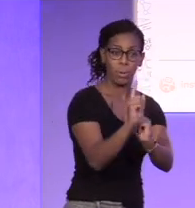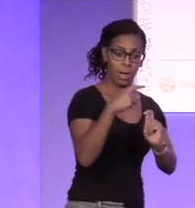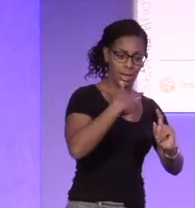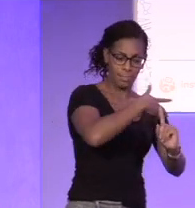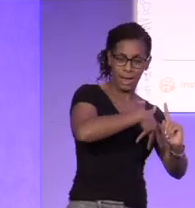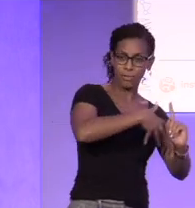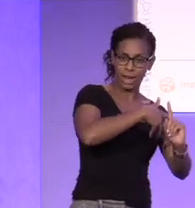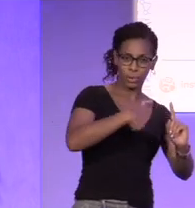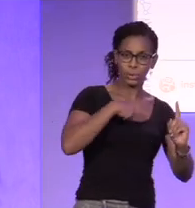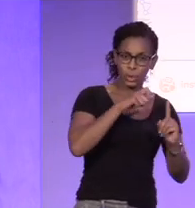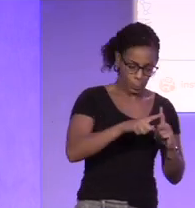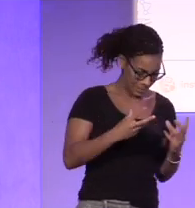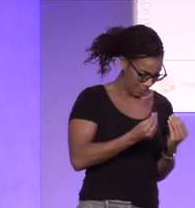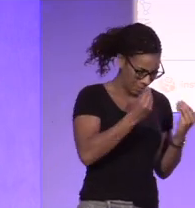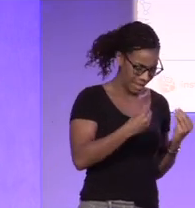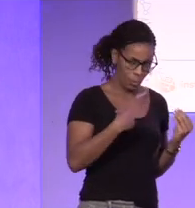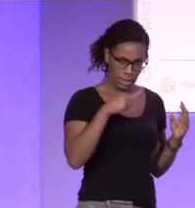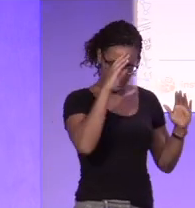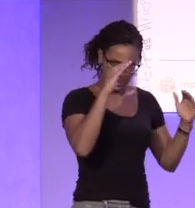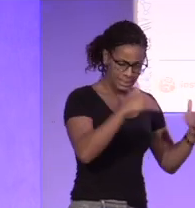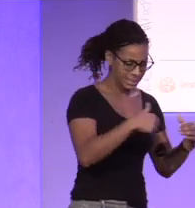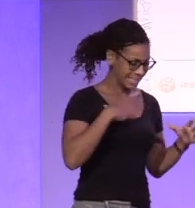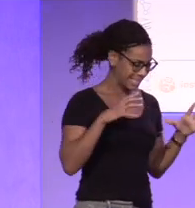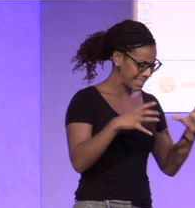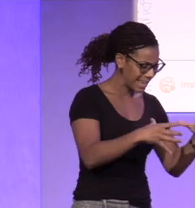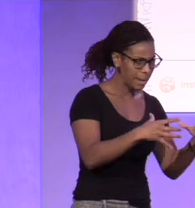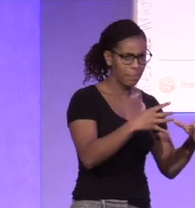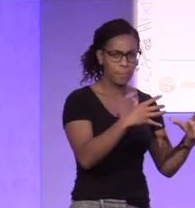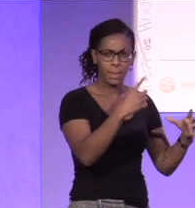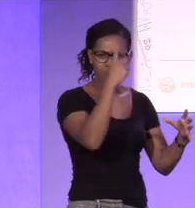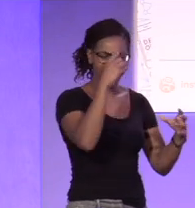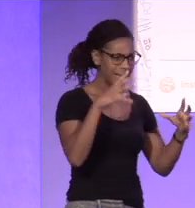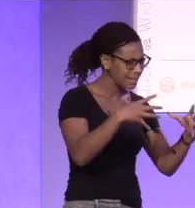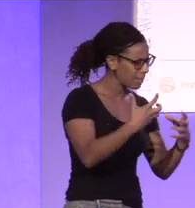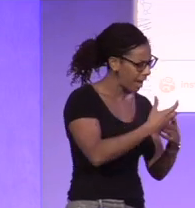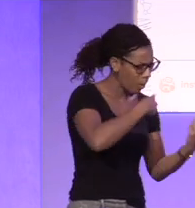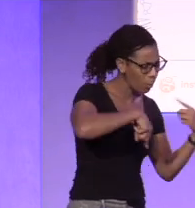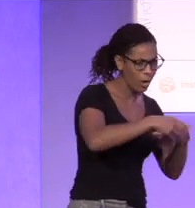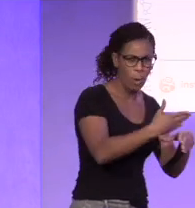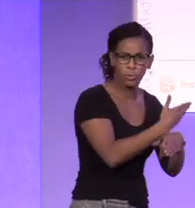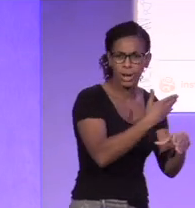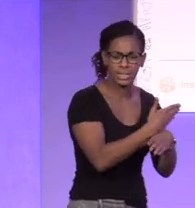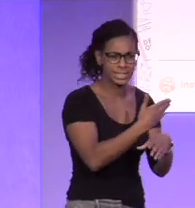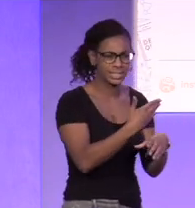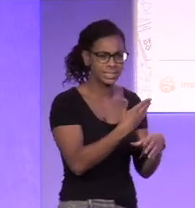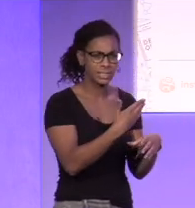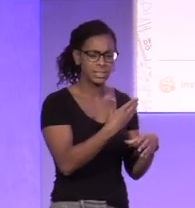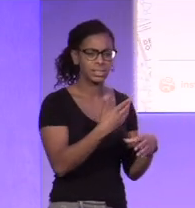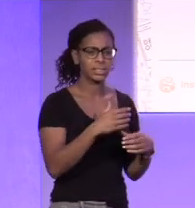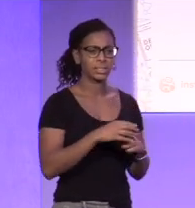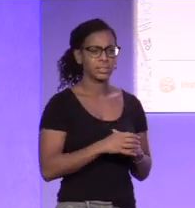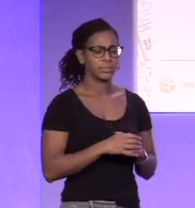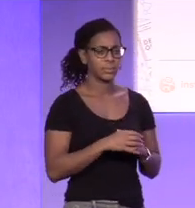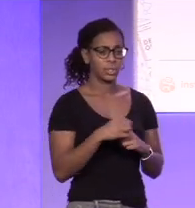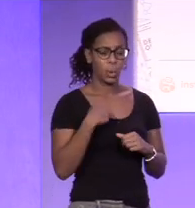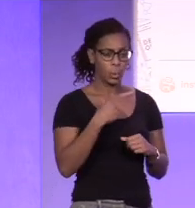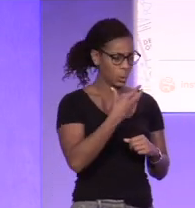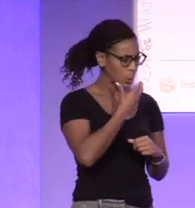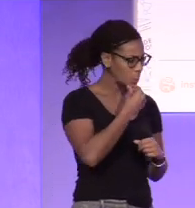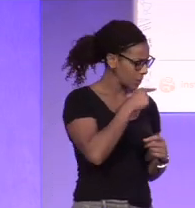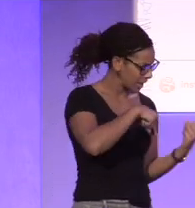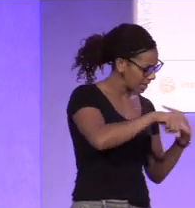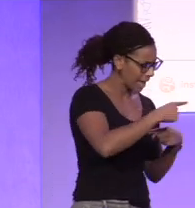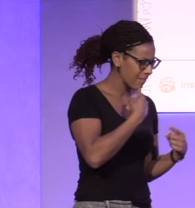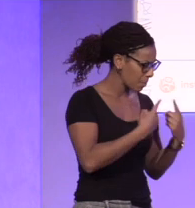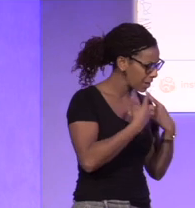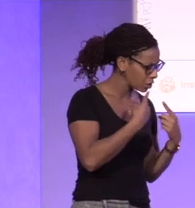baselining where we were as a team. We were looking at how the team was operating and starting to collect metrics and using this information to help guide us on